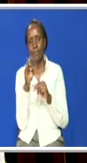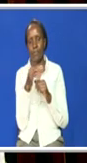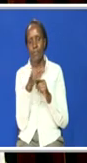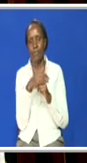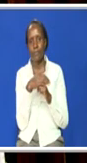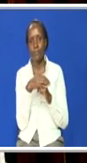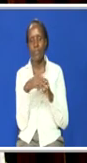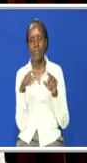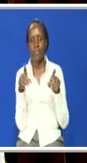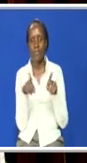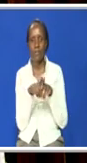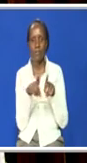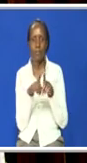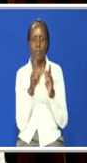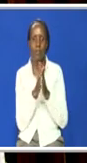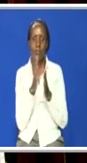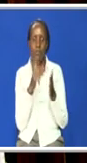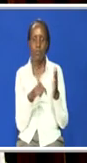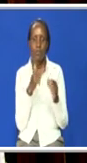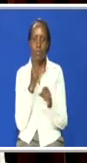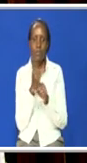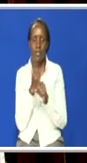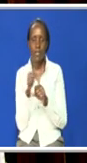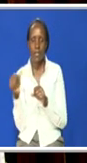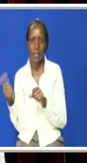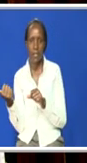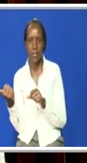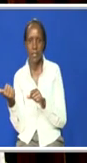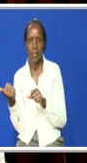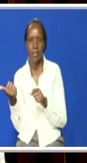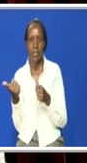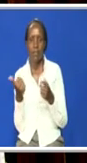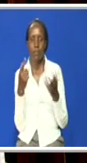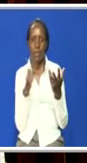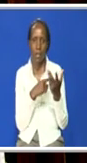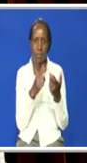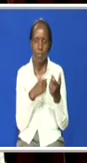8 plus 4 plus 3. Just like we've done in the other Psalms, we count balls. Here we're going to count